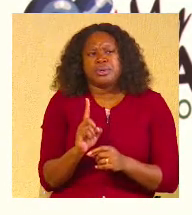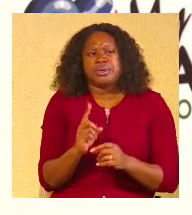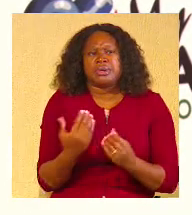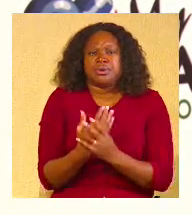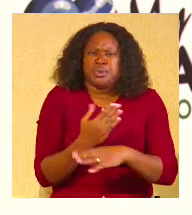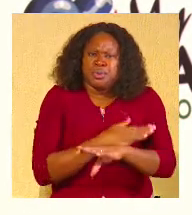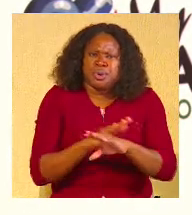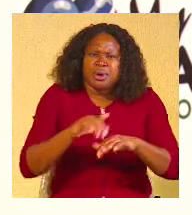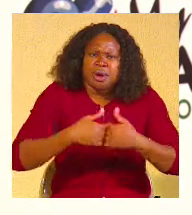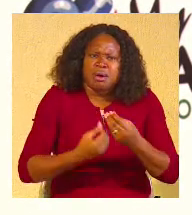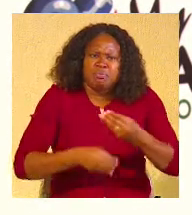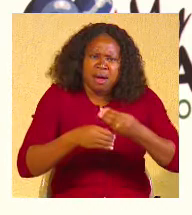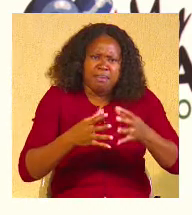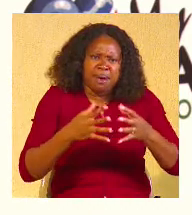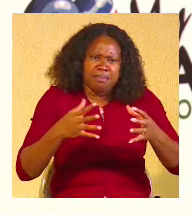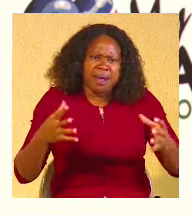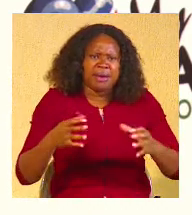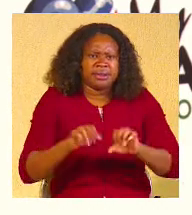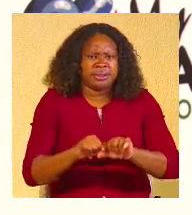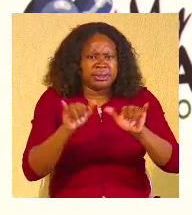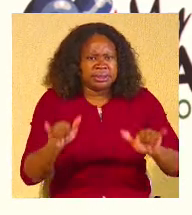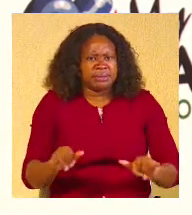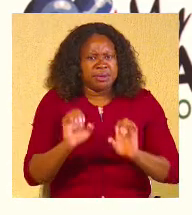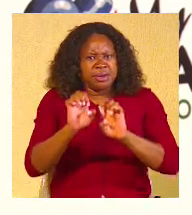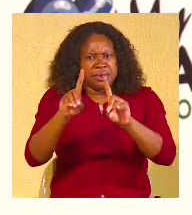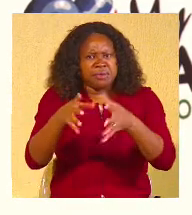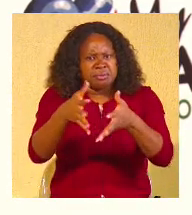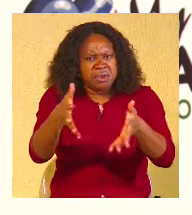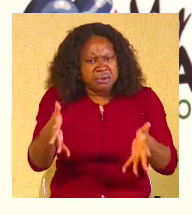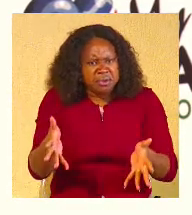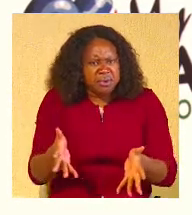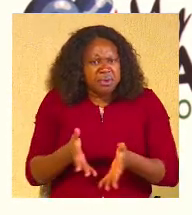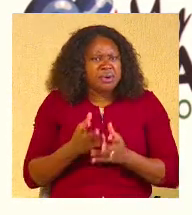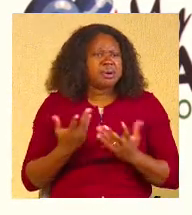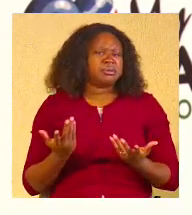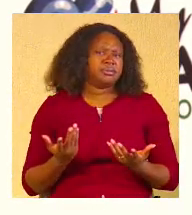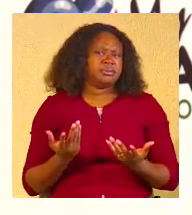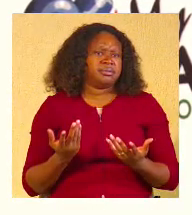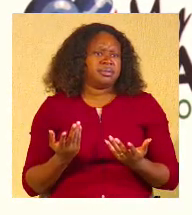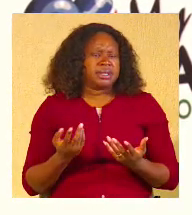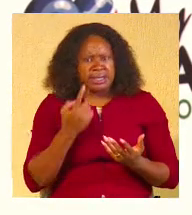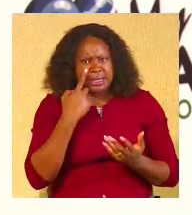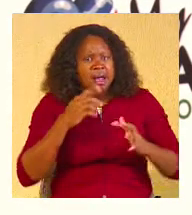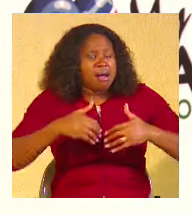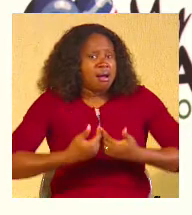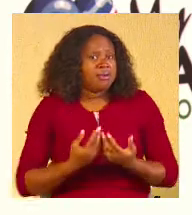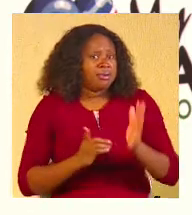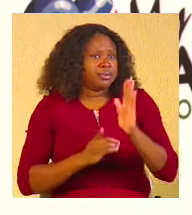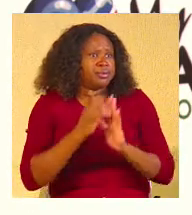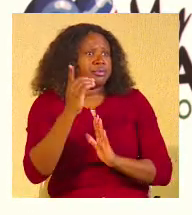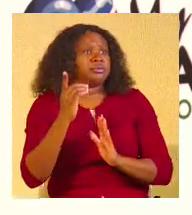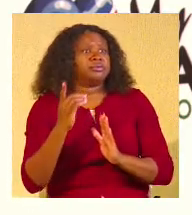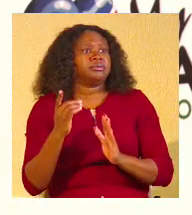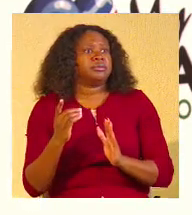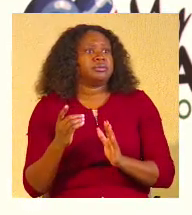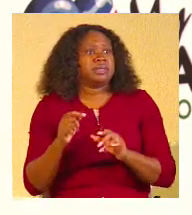new ways of expanding our education system within the rural system, within the rural structures. Let's see how we can develop new infrastructure,